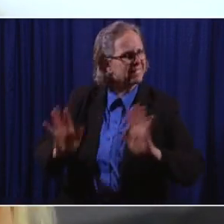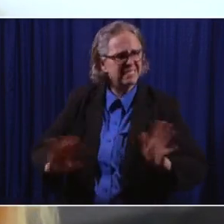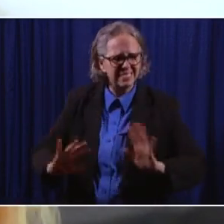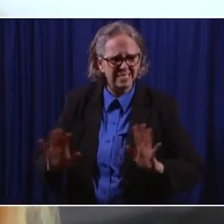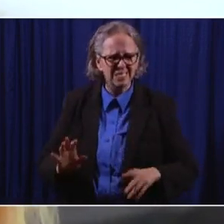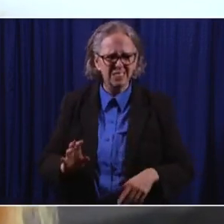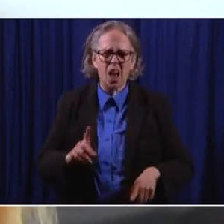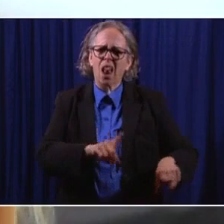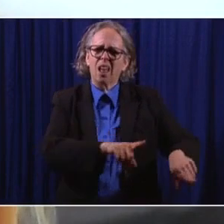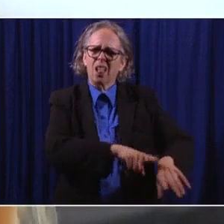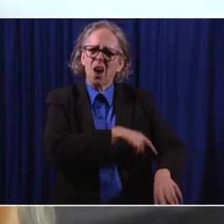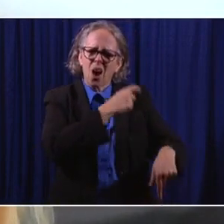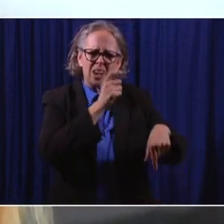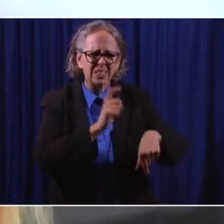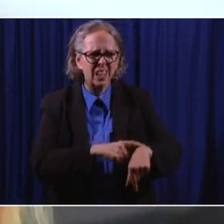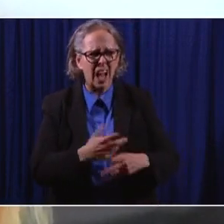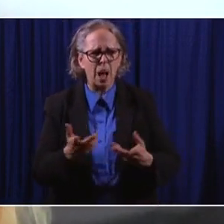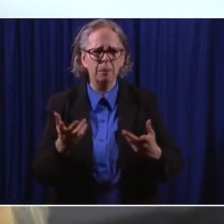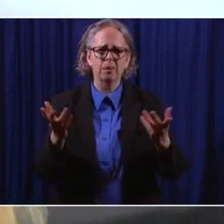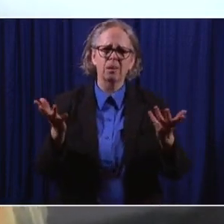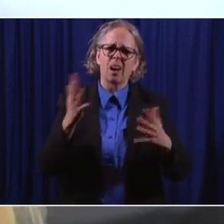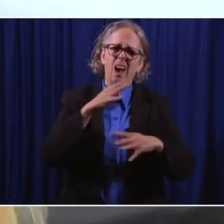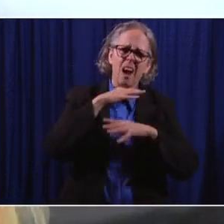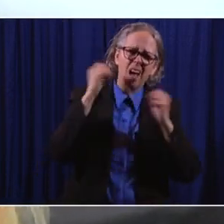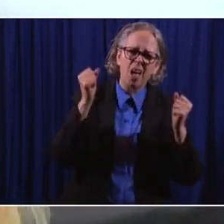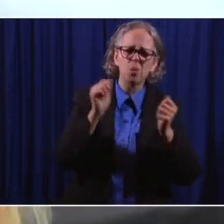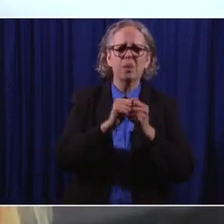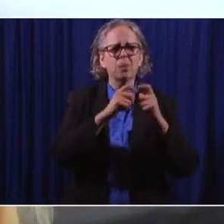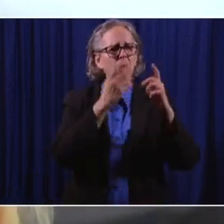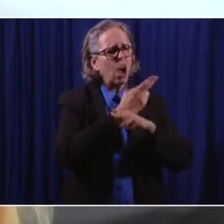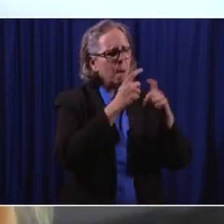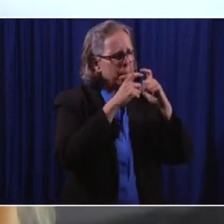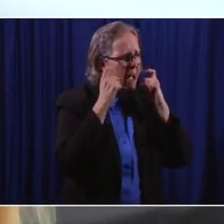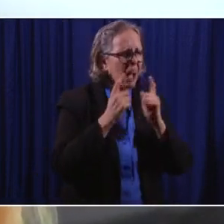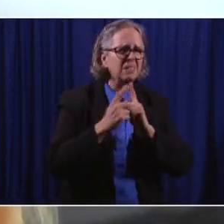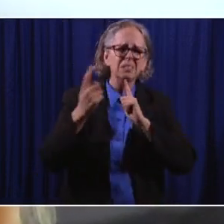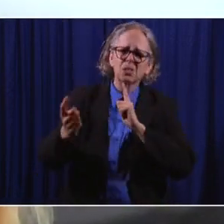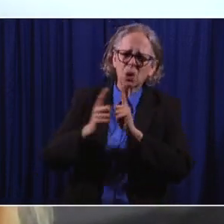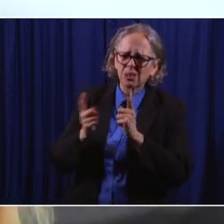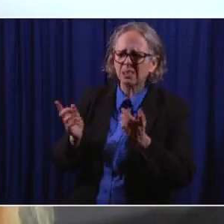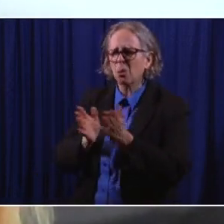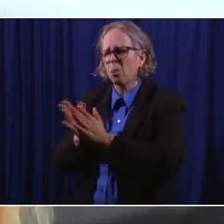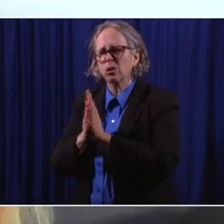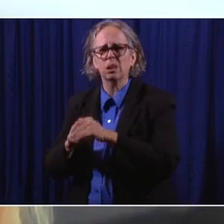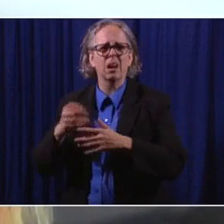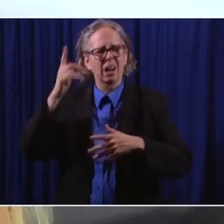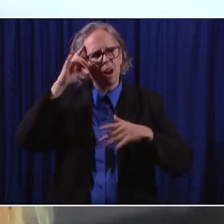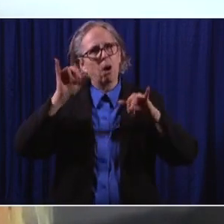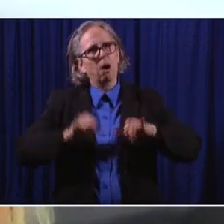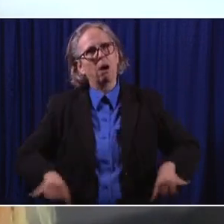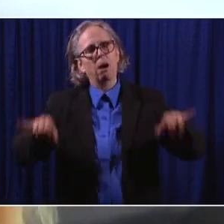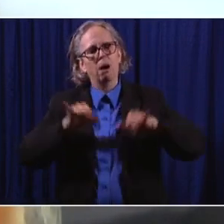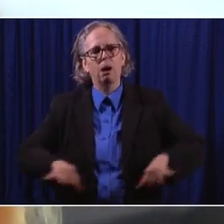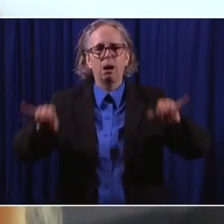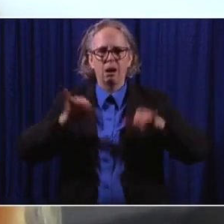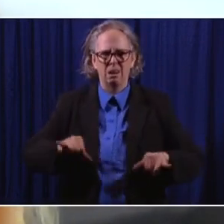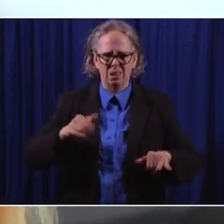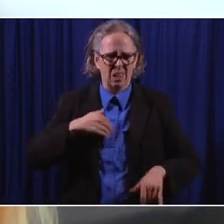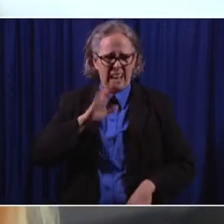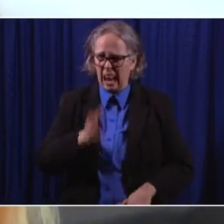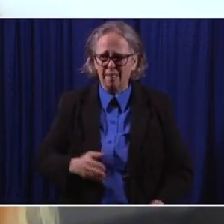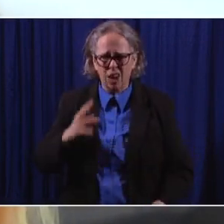the precautions that they have to take, because we've never lived through a time period that we've had to take these